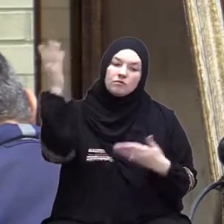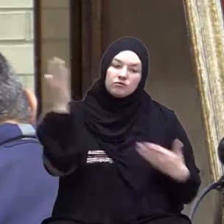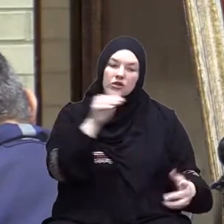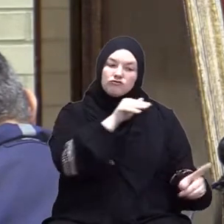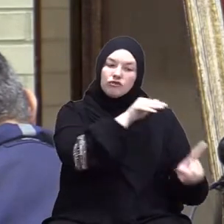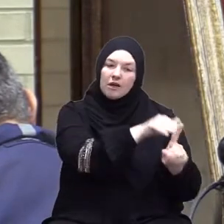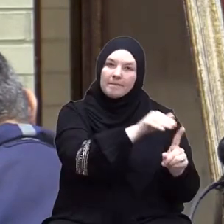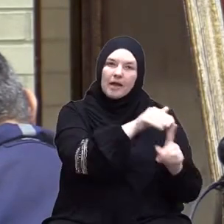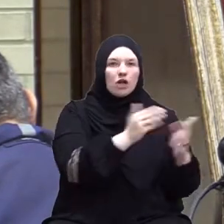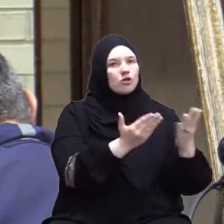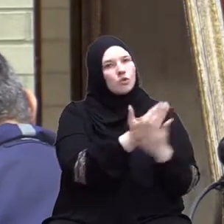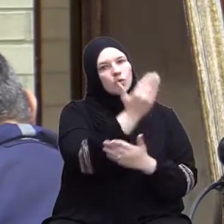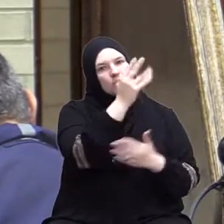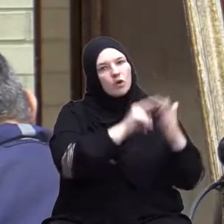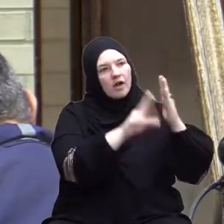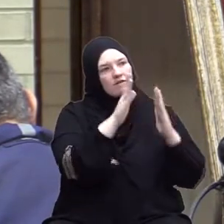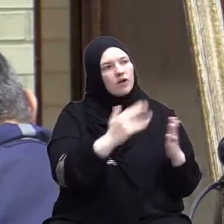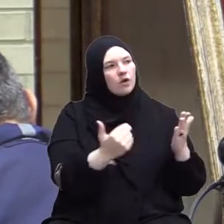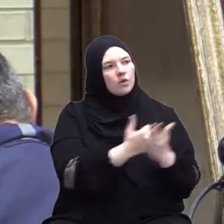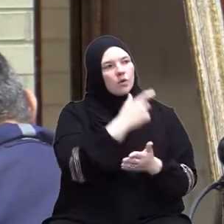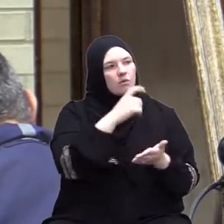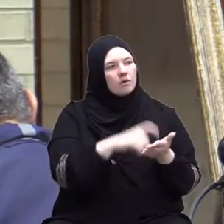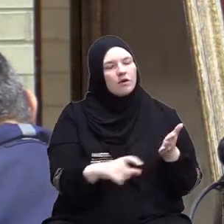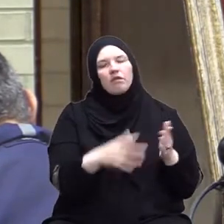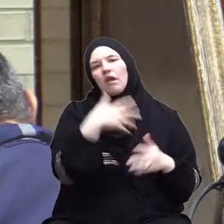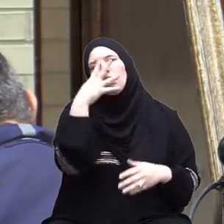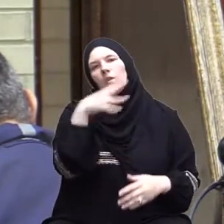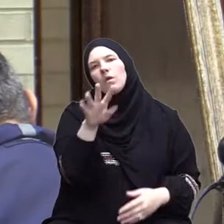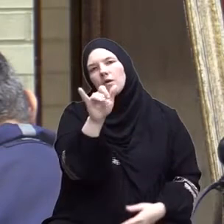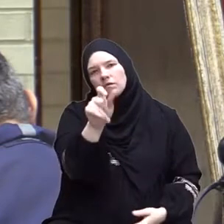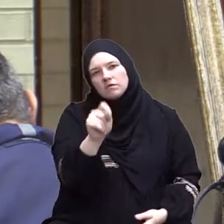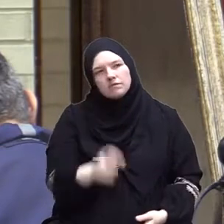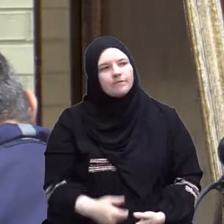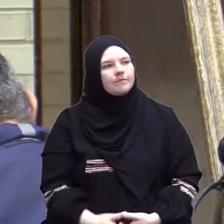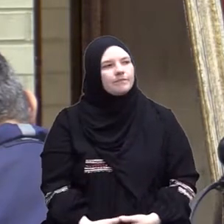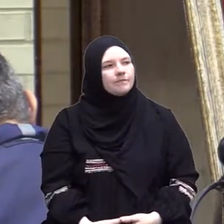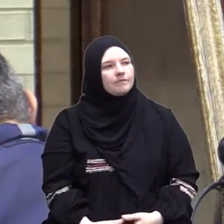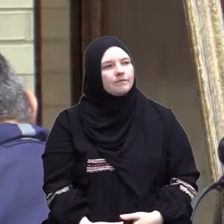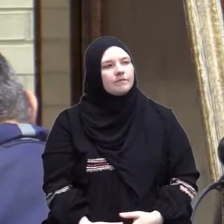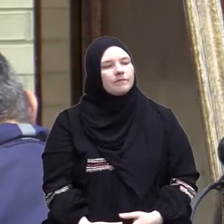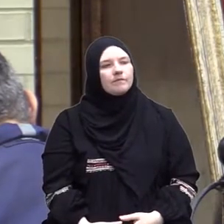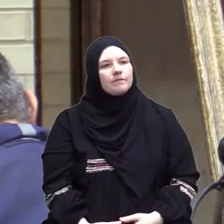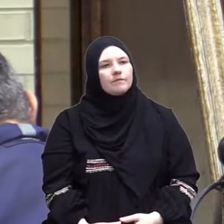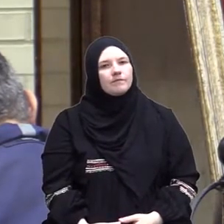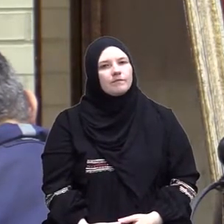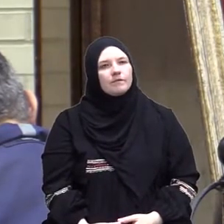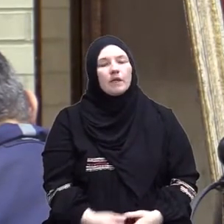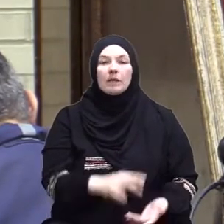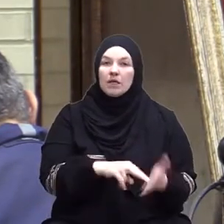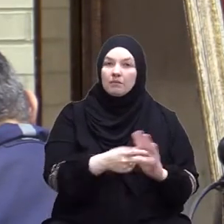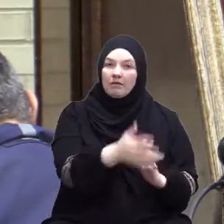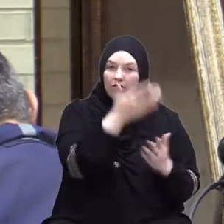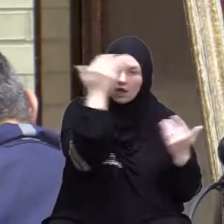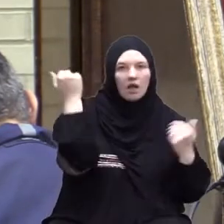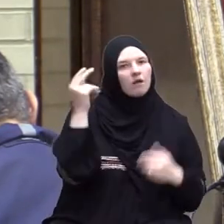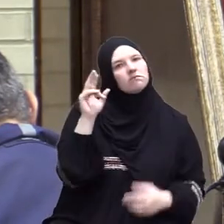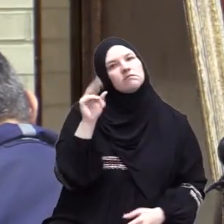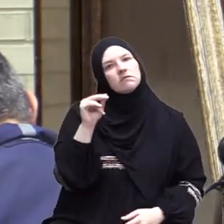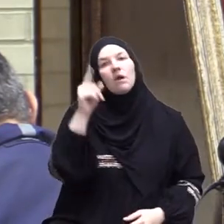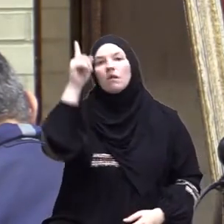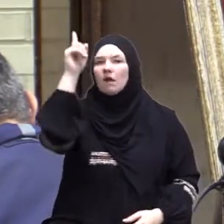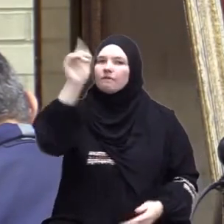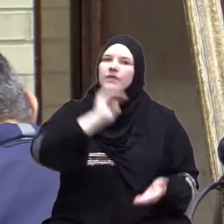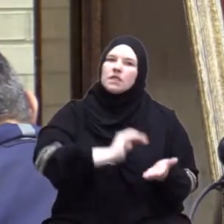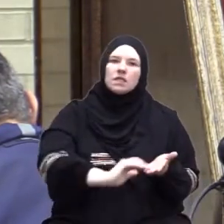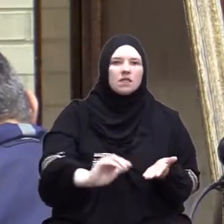reminder, a new prophet, a new book, they just neglect it. Nasu here doesn't mean that they forgot it, because Allah